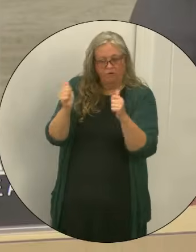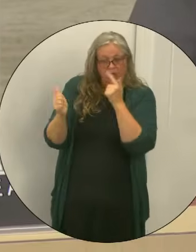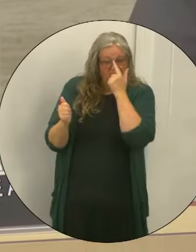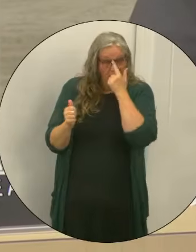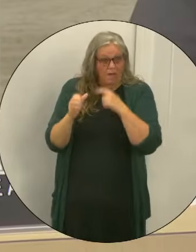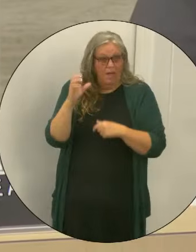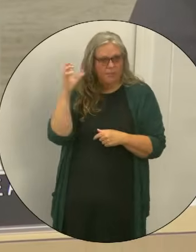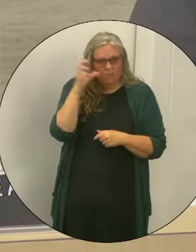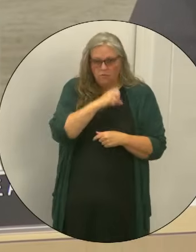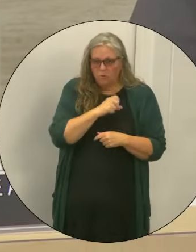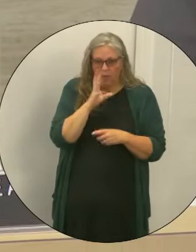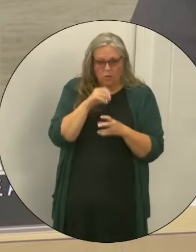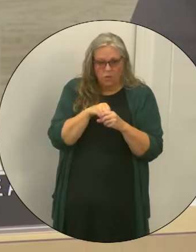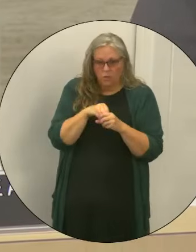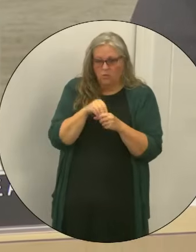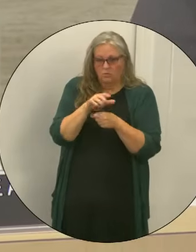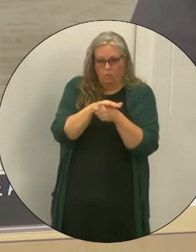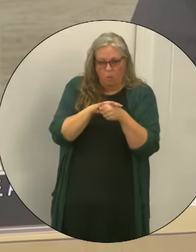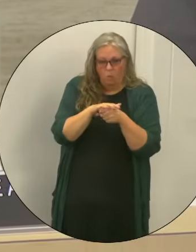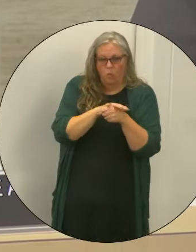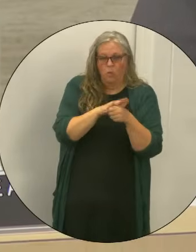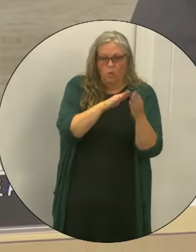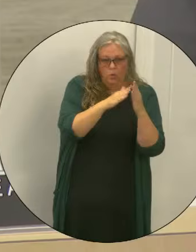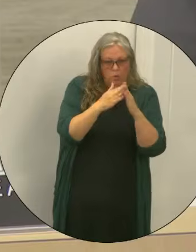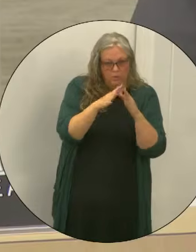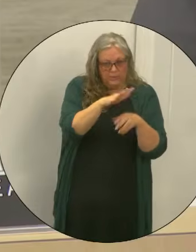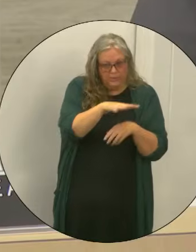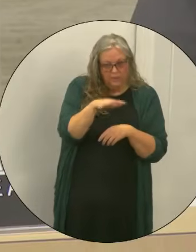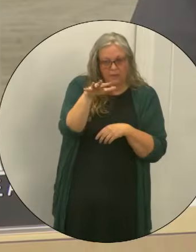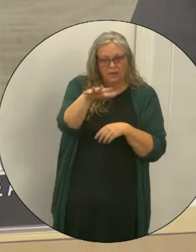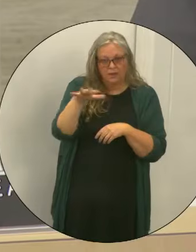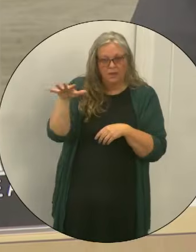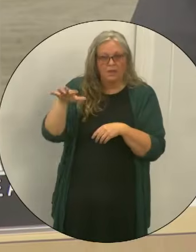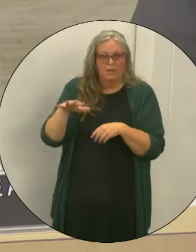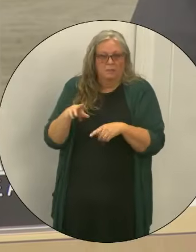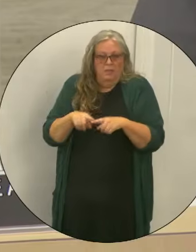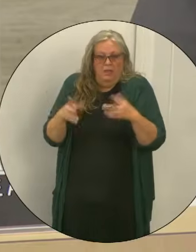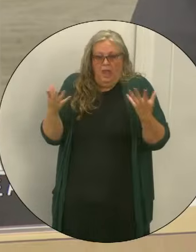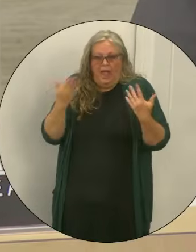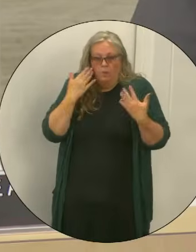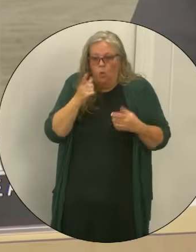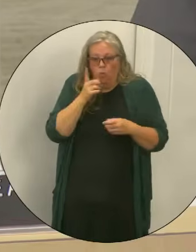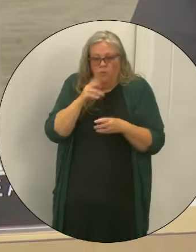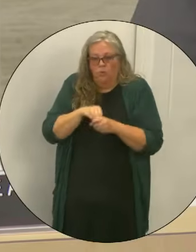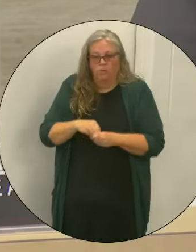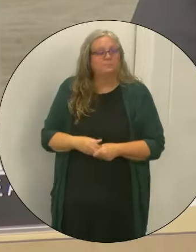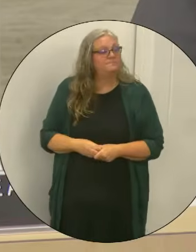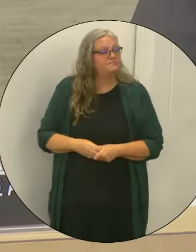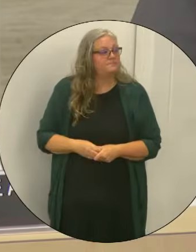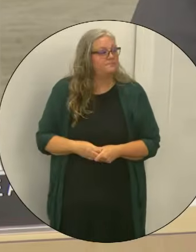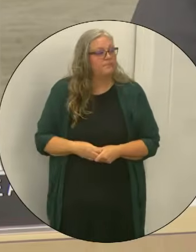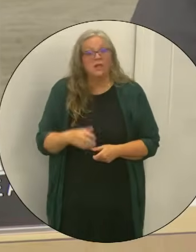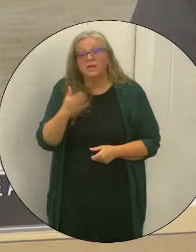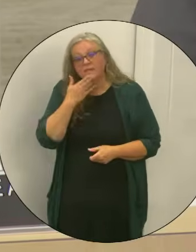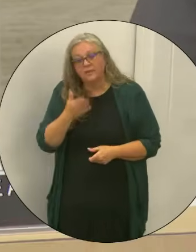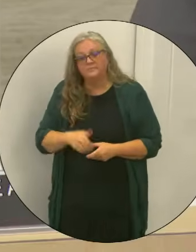it includes local municipalities, but I'm not 100% certain. Thank you.